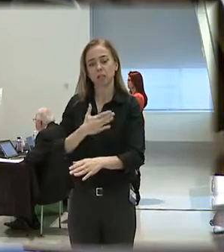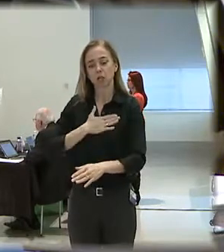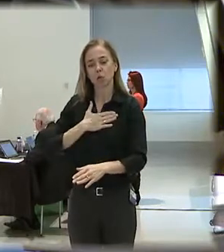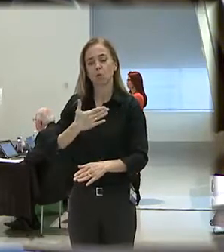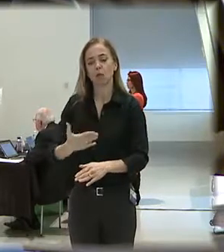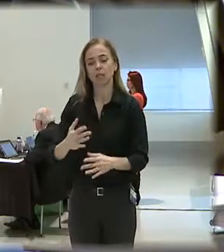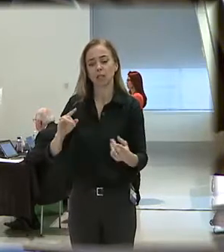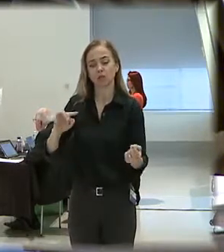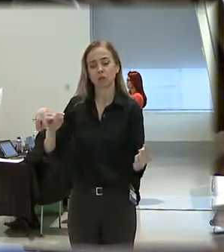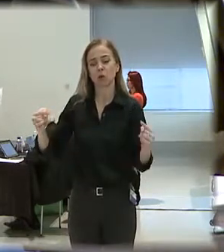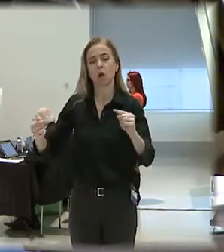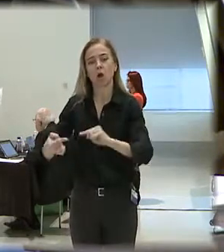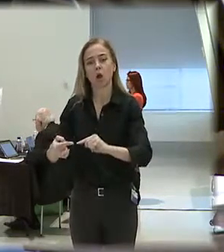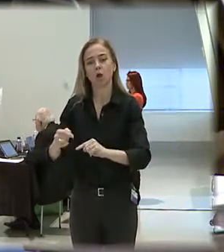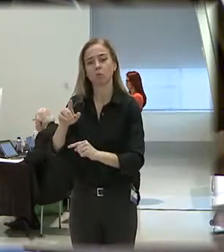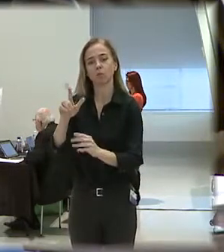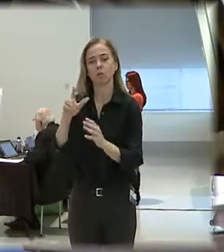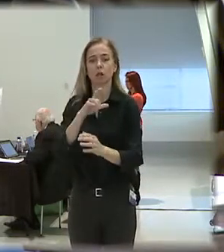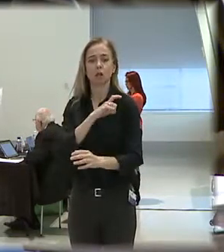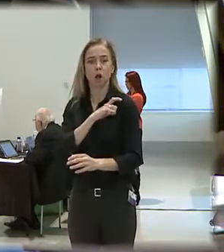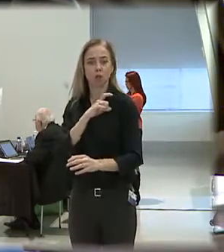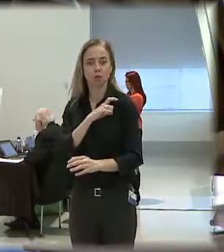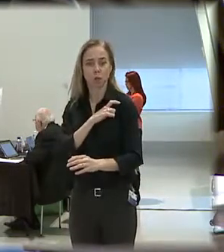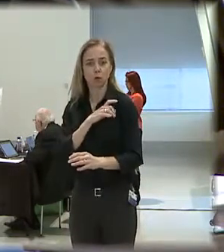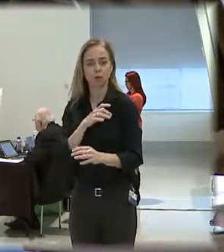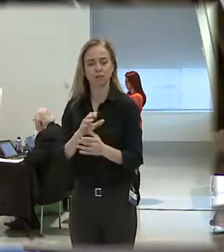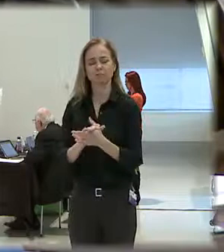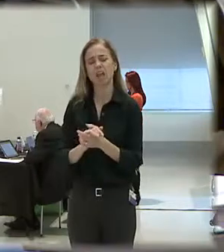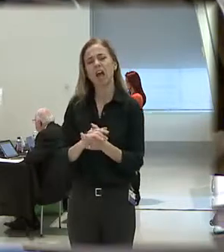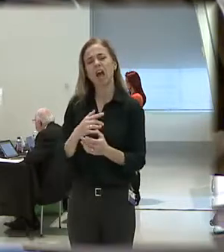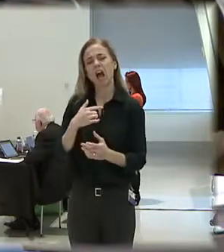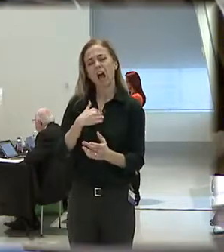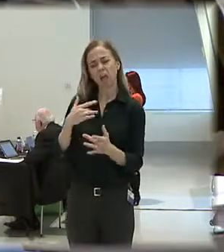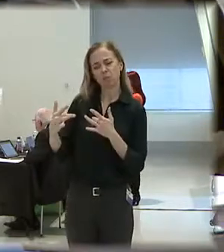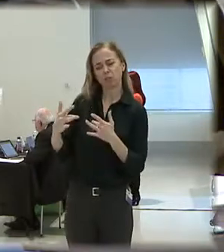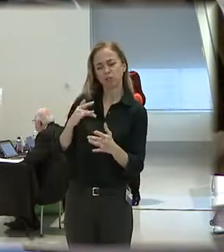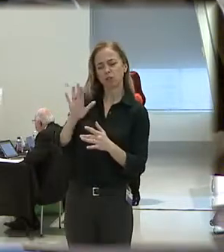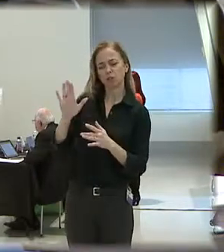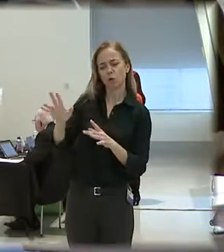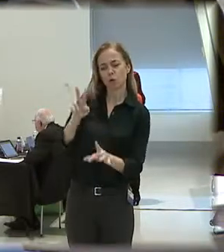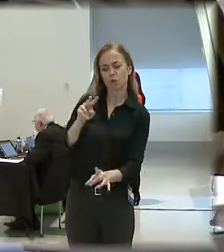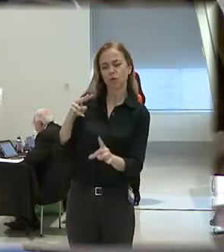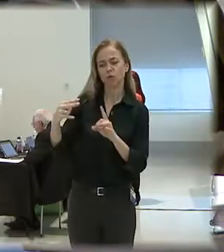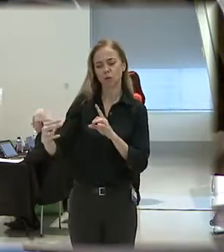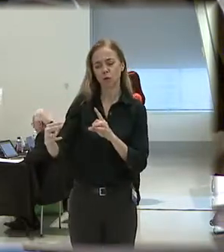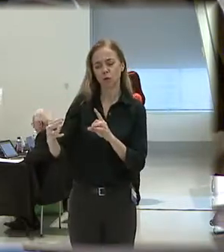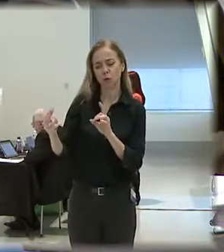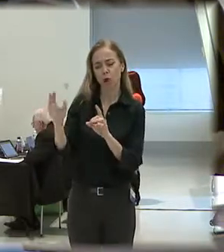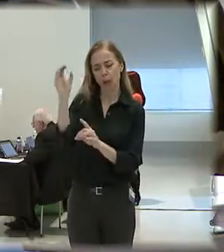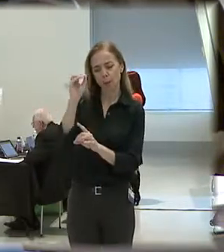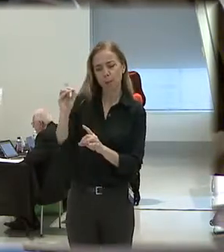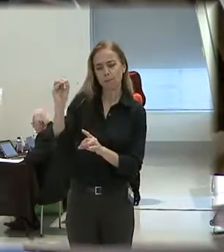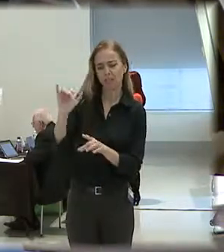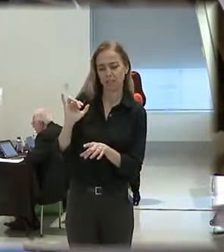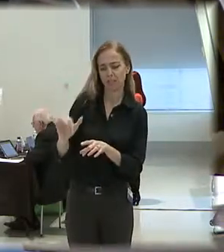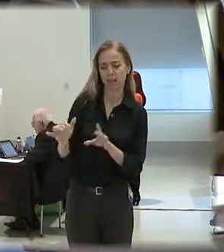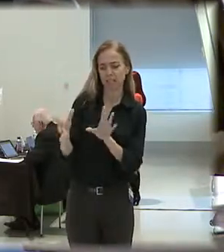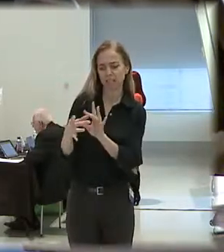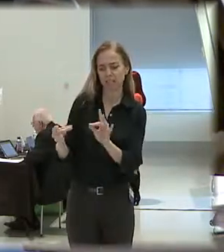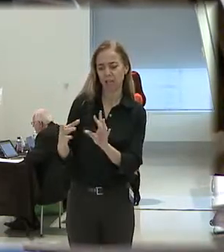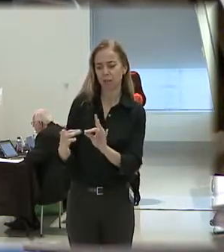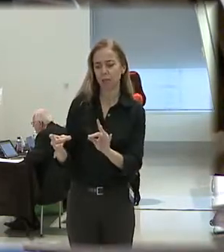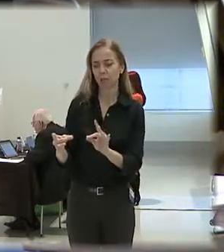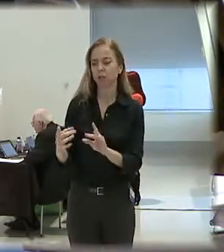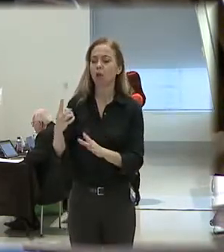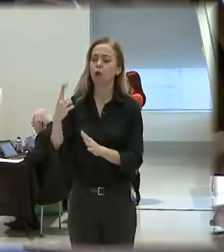law enforcement officers," end quote. I'm curious about your view of that statement, specifically what in your view are